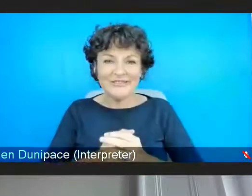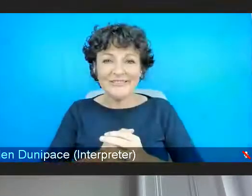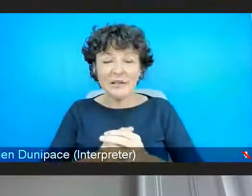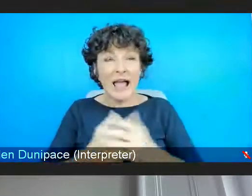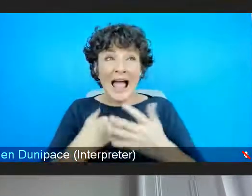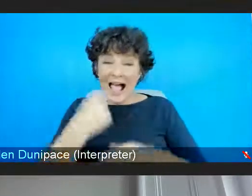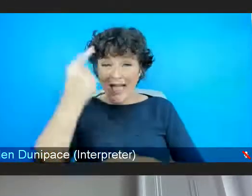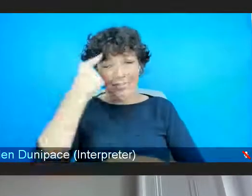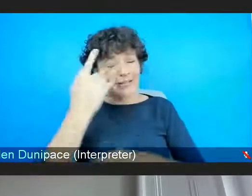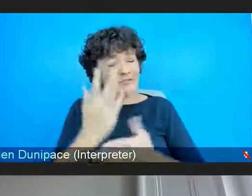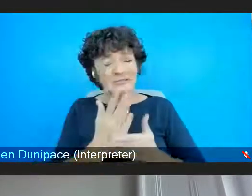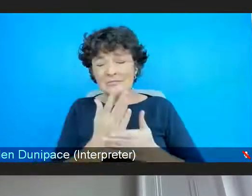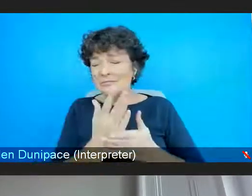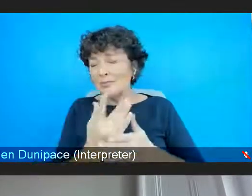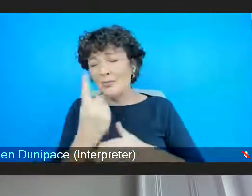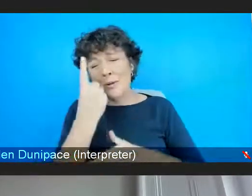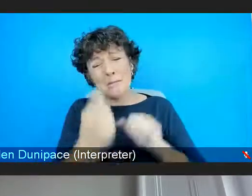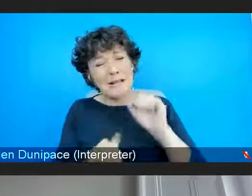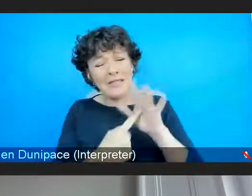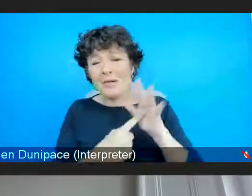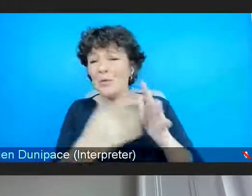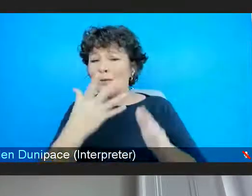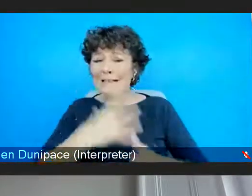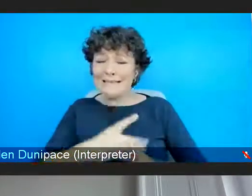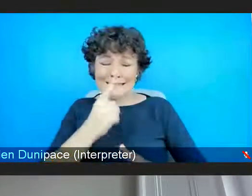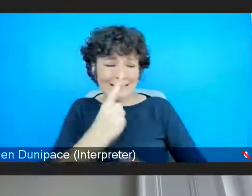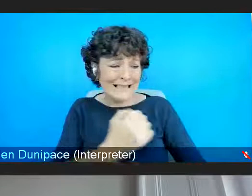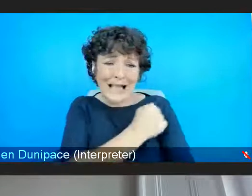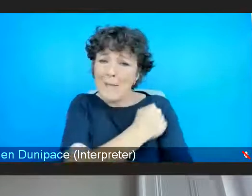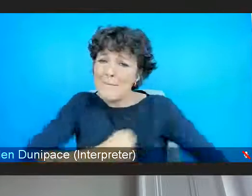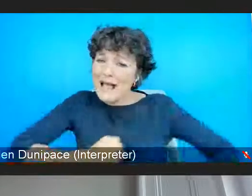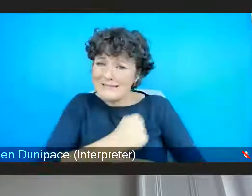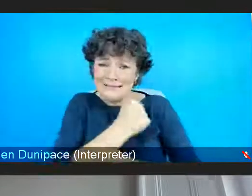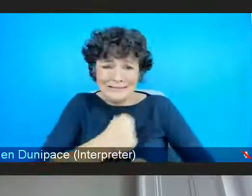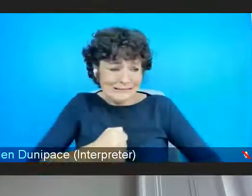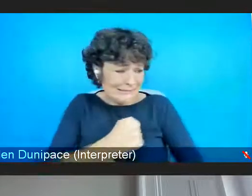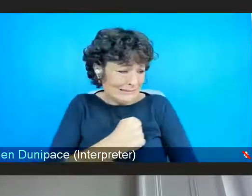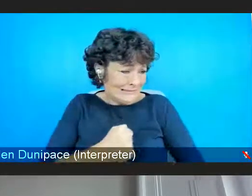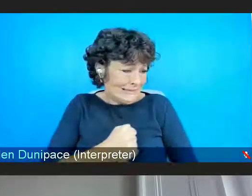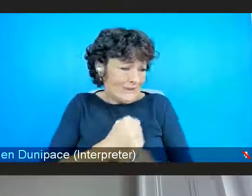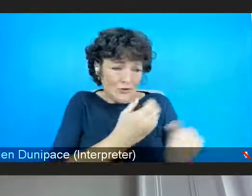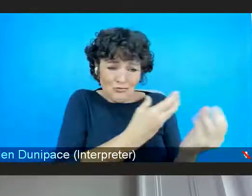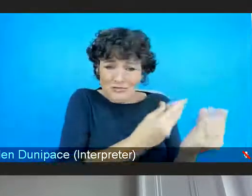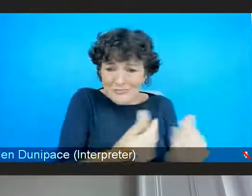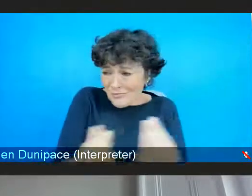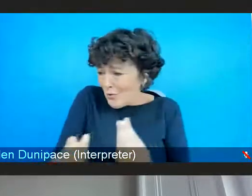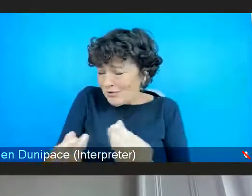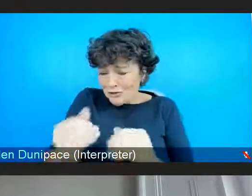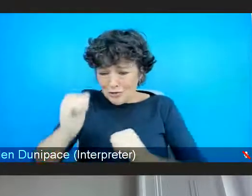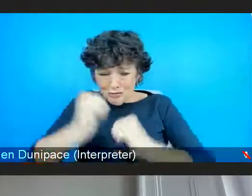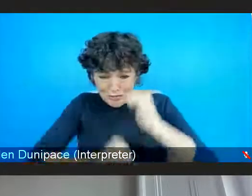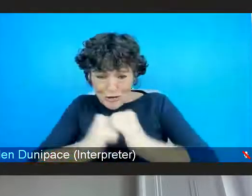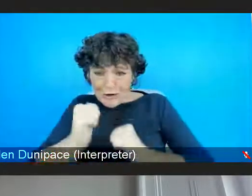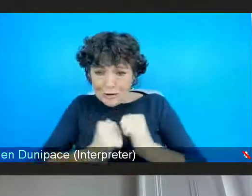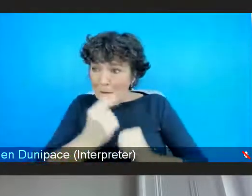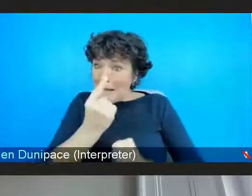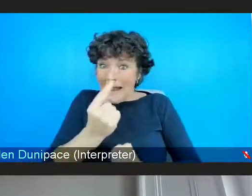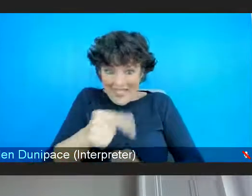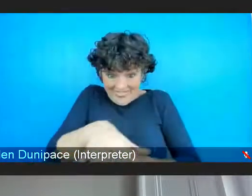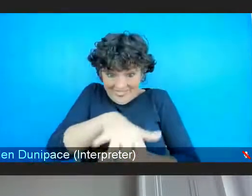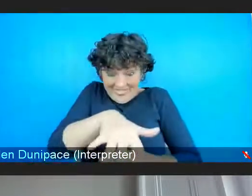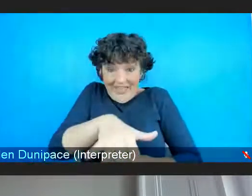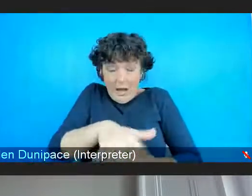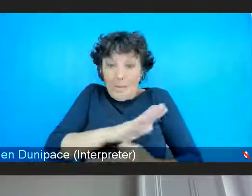support for capacity building, and that we have the structures and the resources in place to actually allow communities to